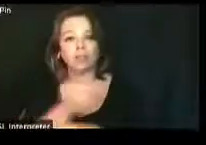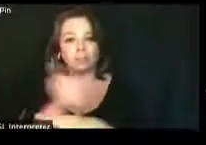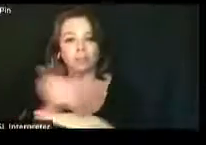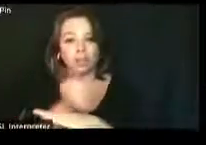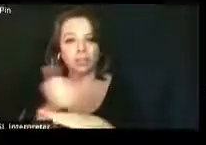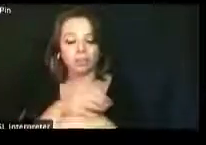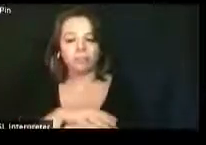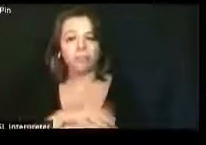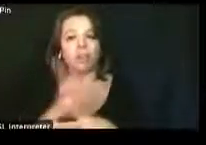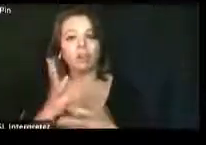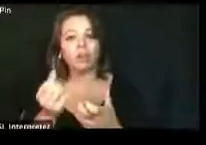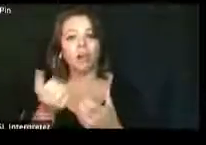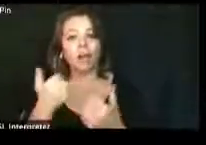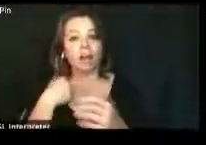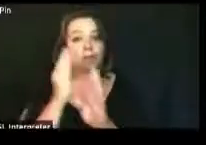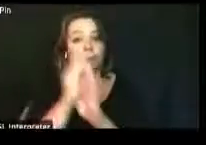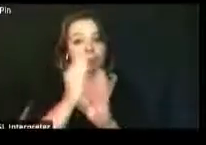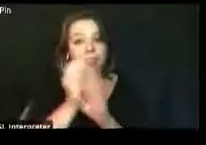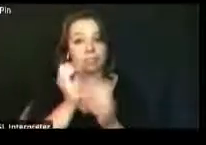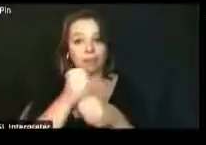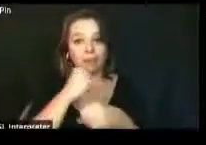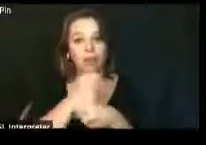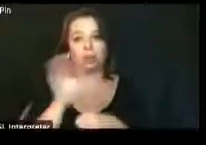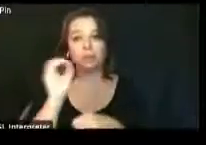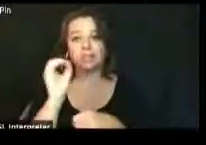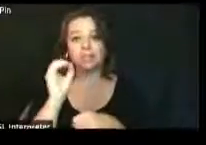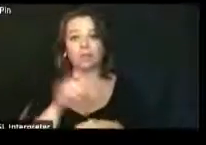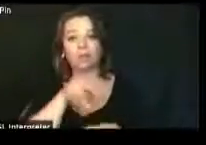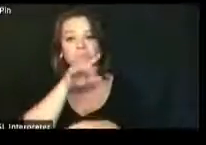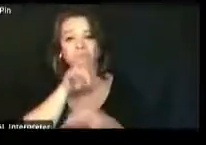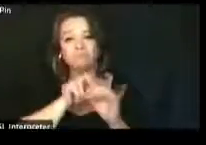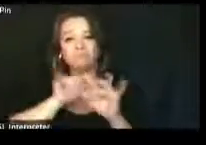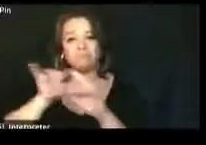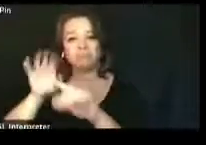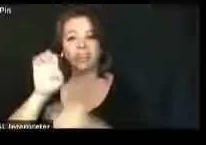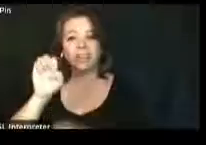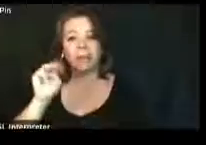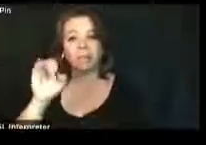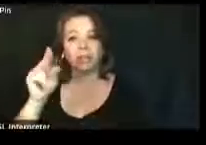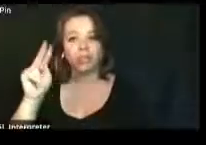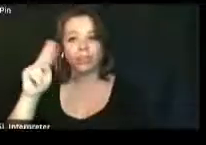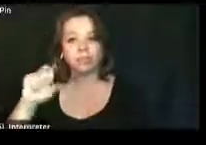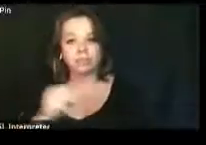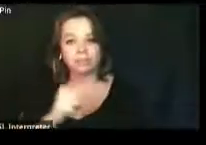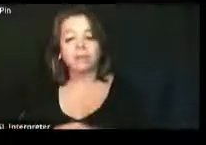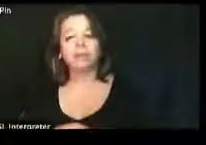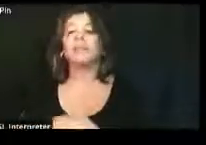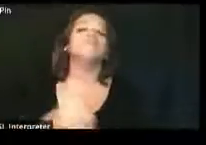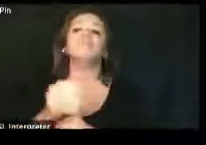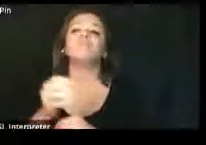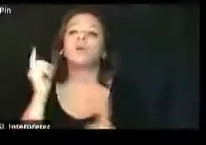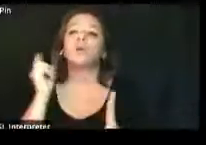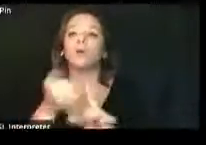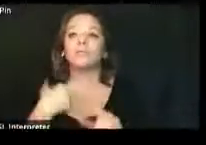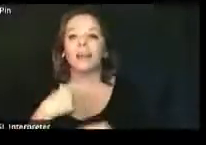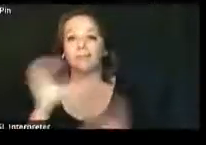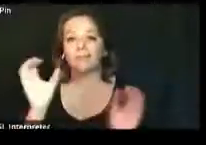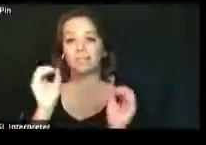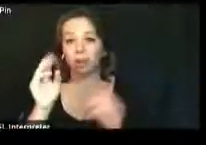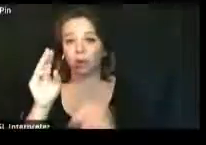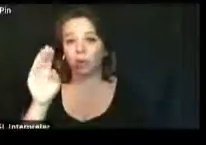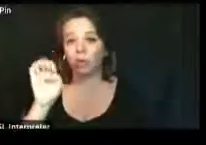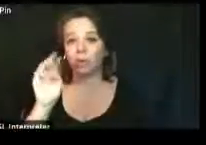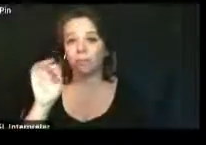zero-emission buses to meet the goal of having a 100% zero-emission fleet by 2030. LBT relies heavily on our federal and